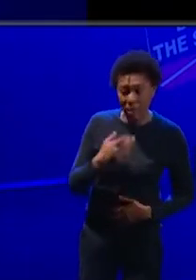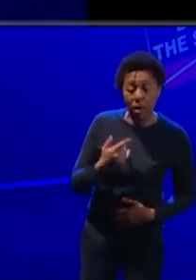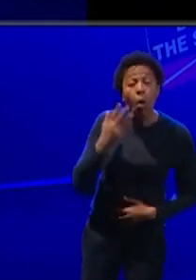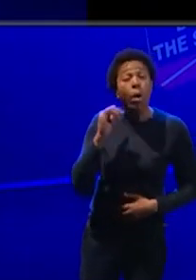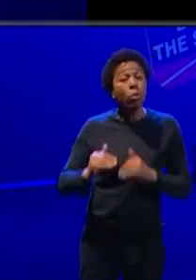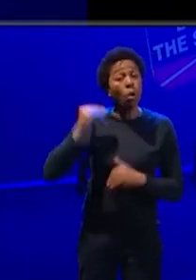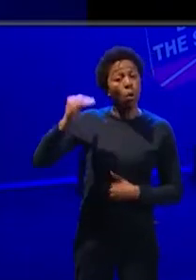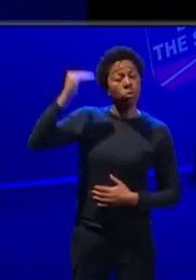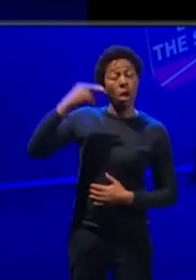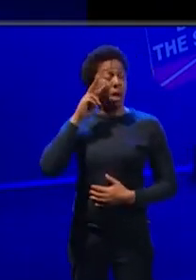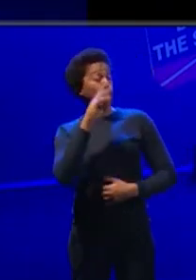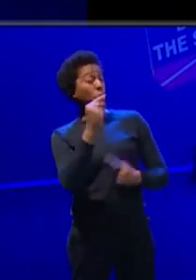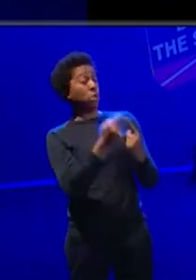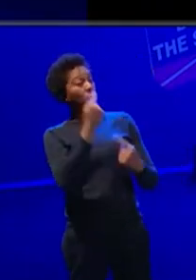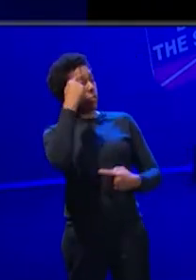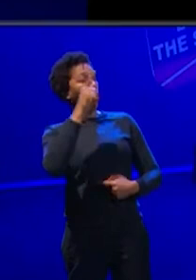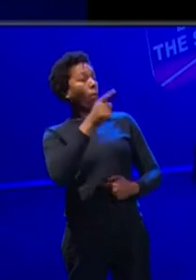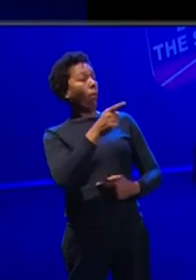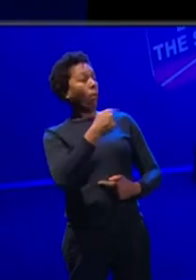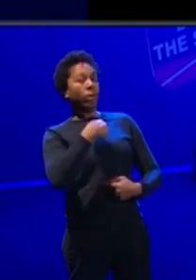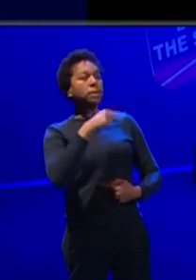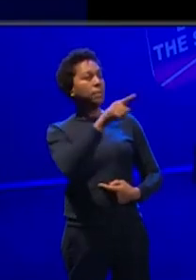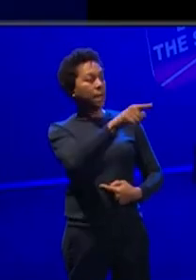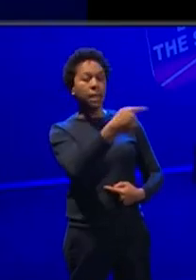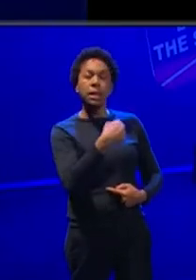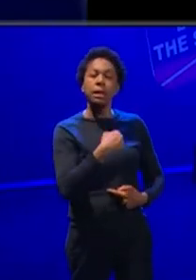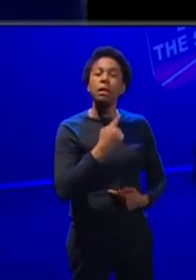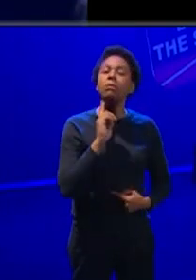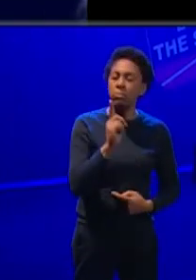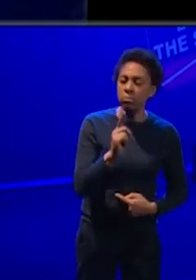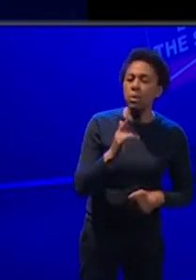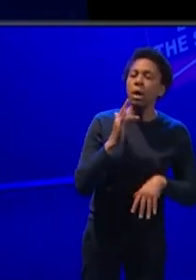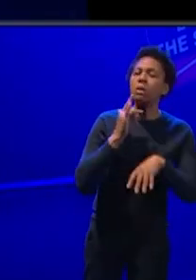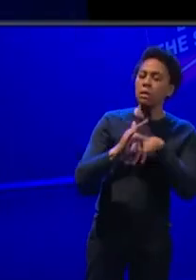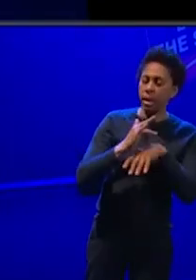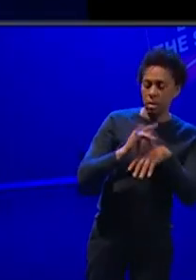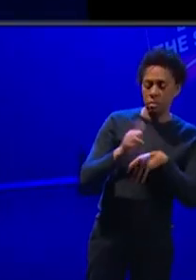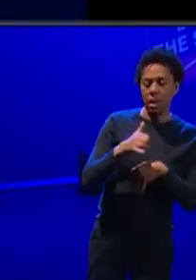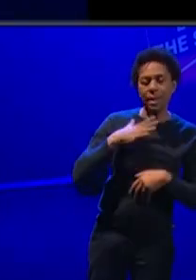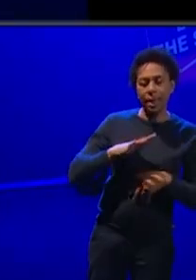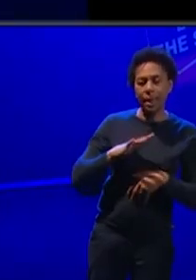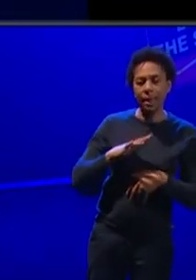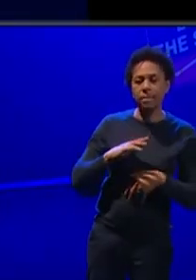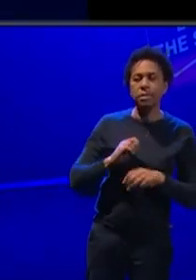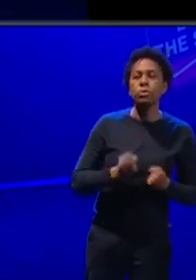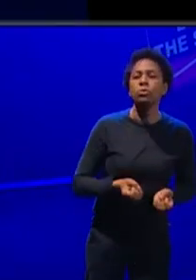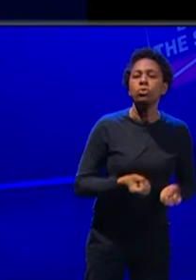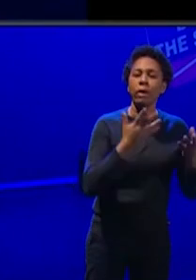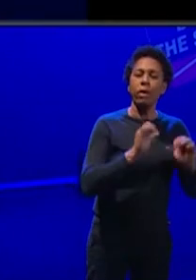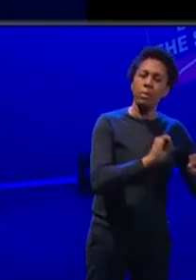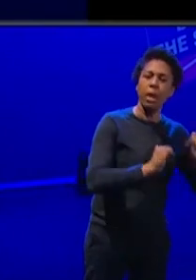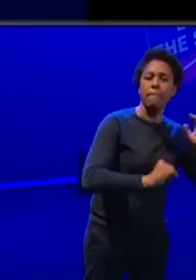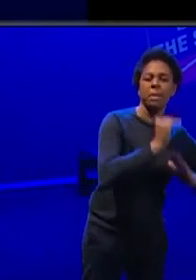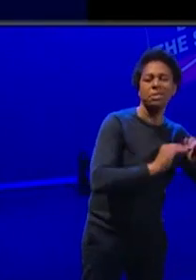saw something. Do you know what I mean? I think there is something in theatres doing more outreach and making it more accessible in